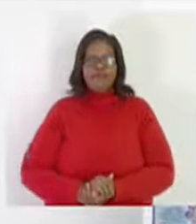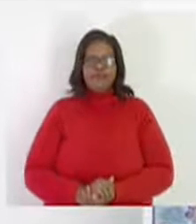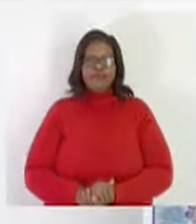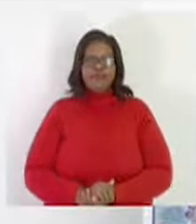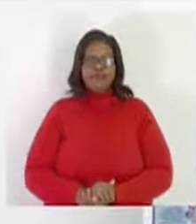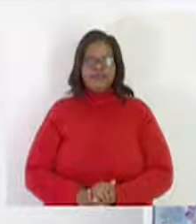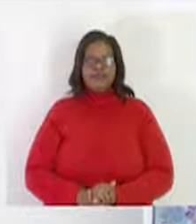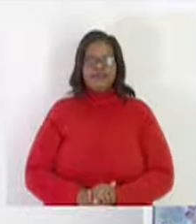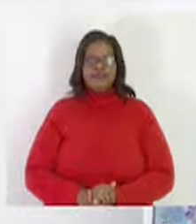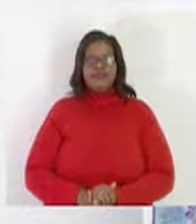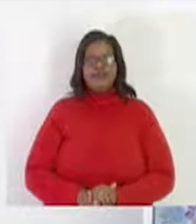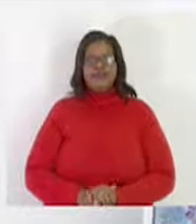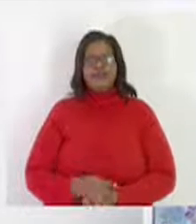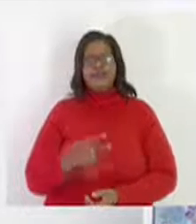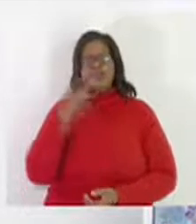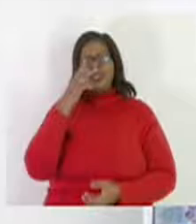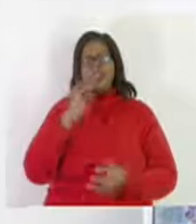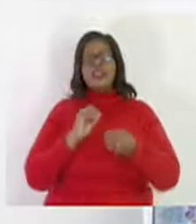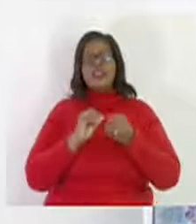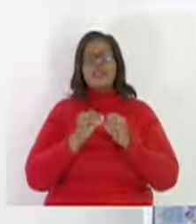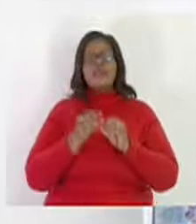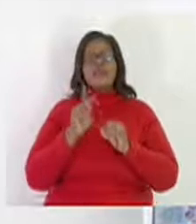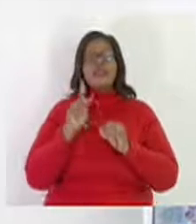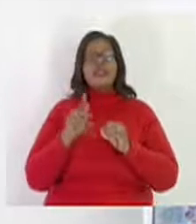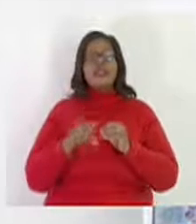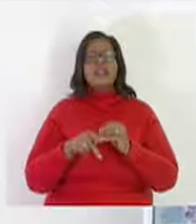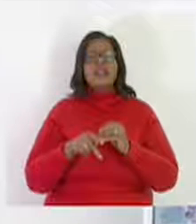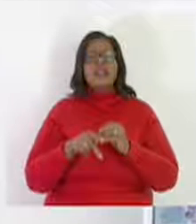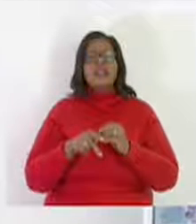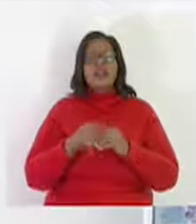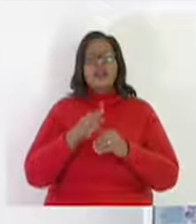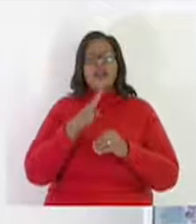Let us look at this number. I'll put a number here. I'll have